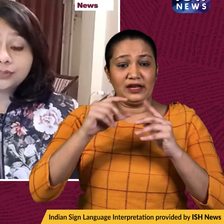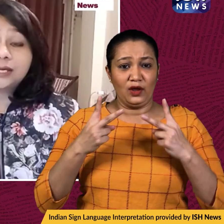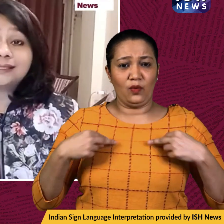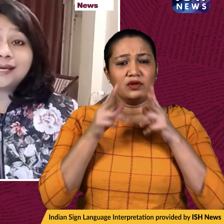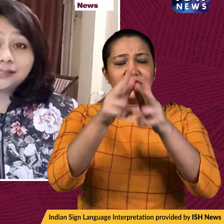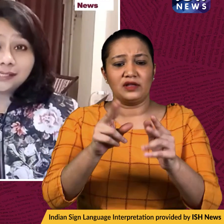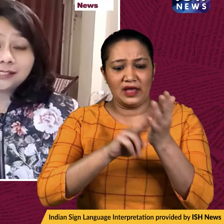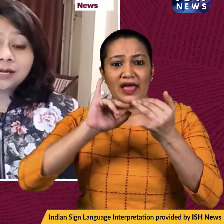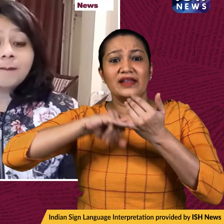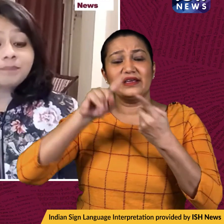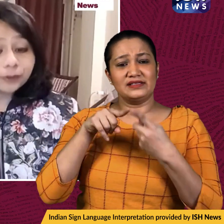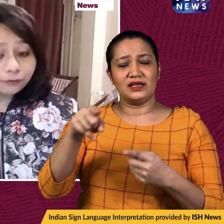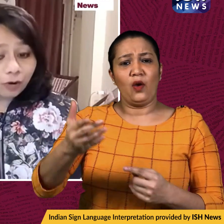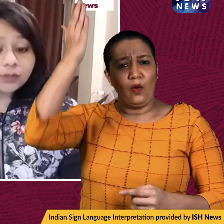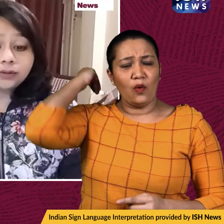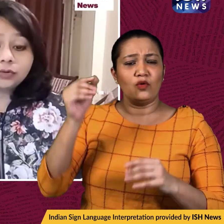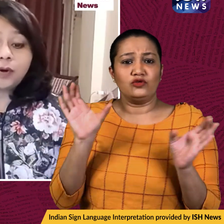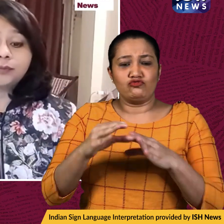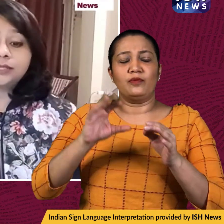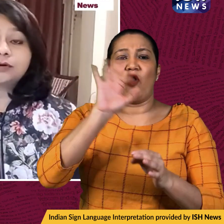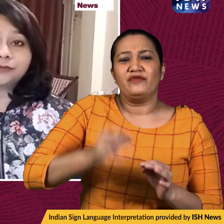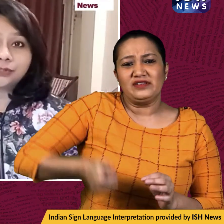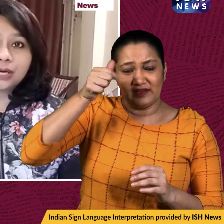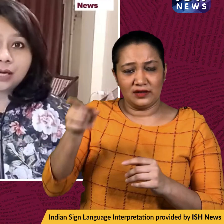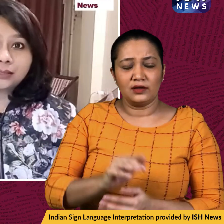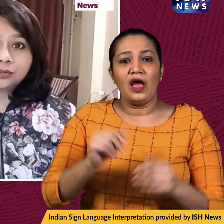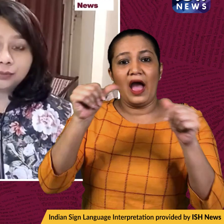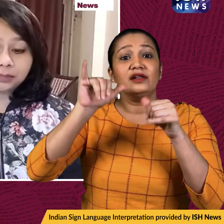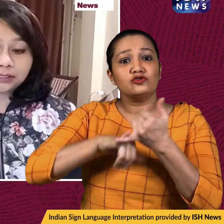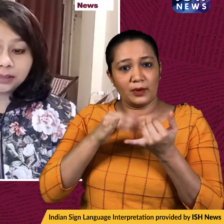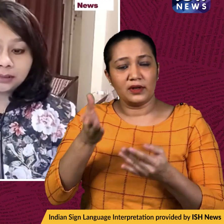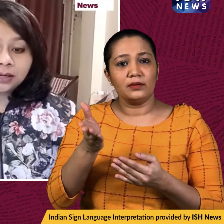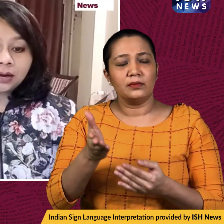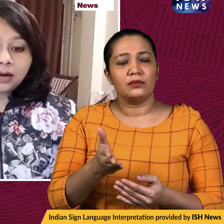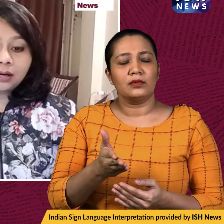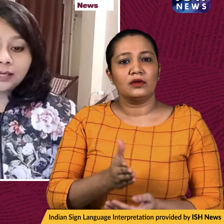Delhi court that the NSE's former group operating officer Anand